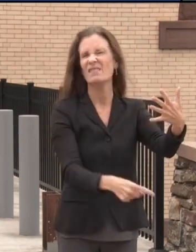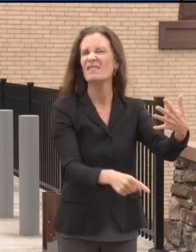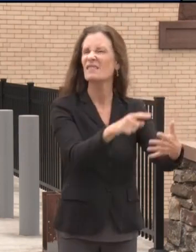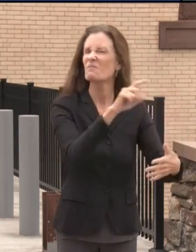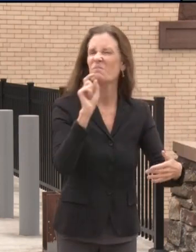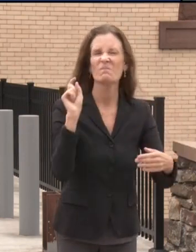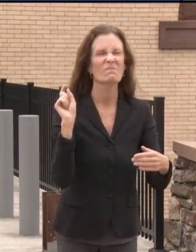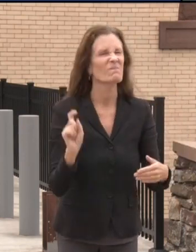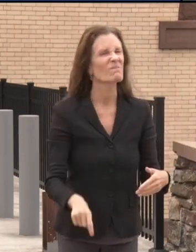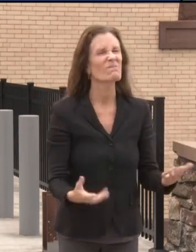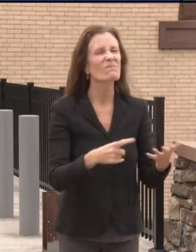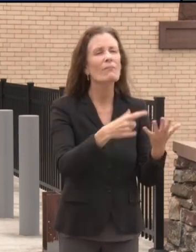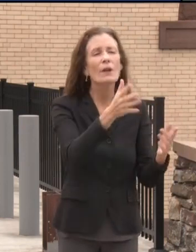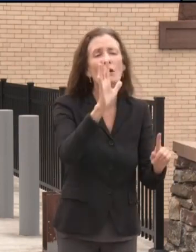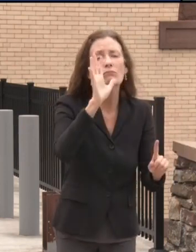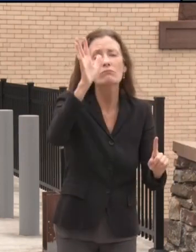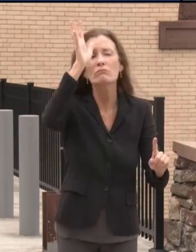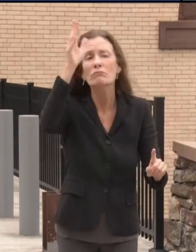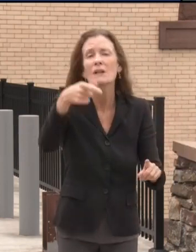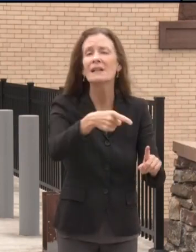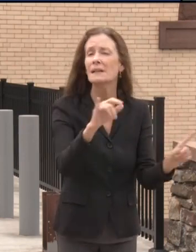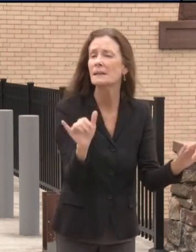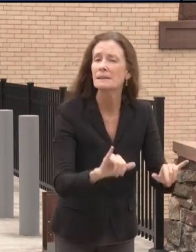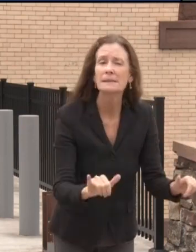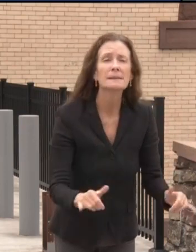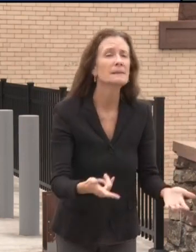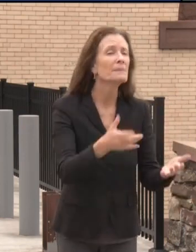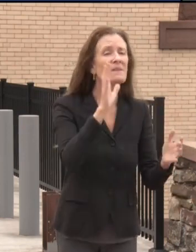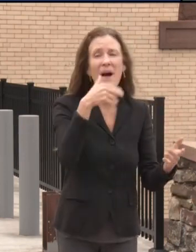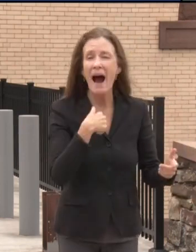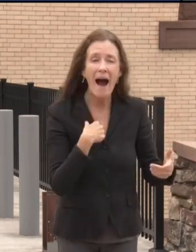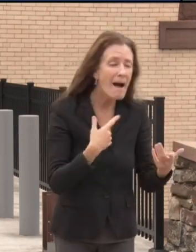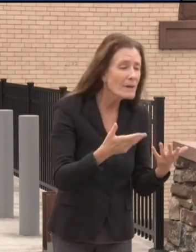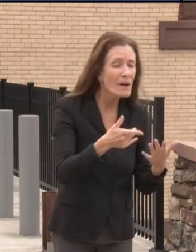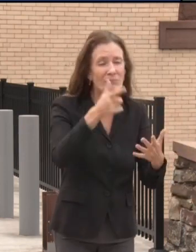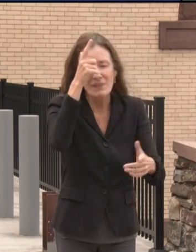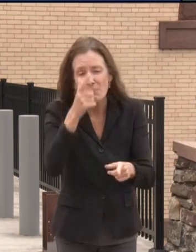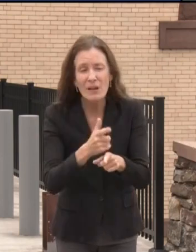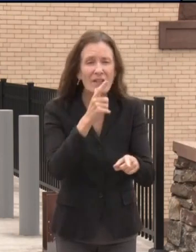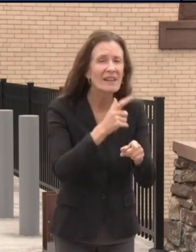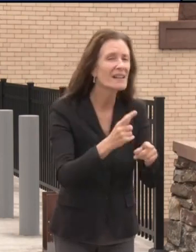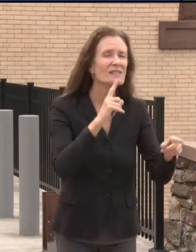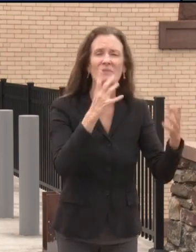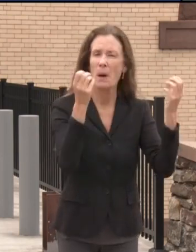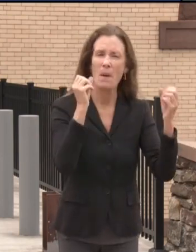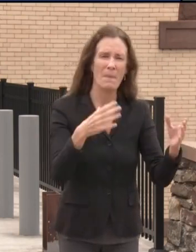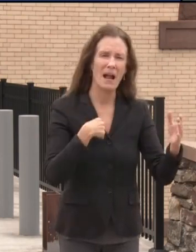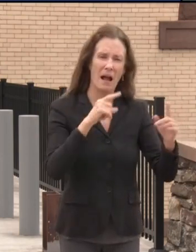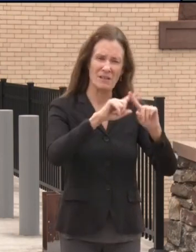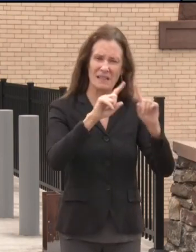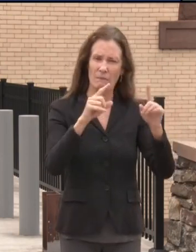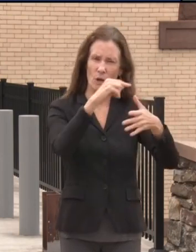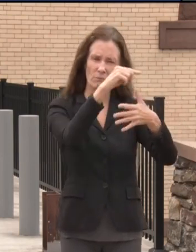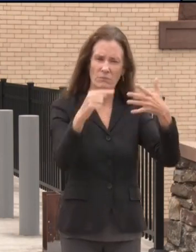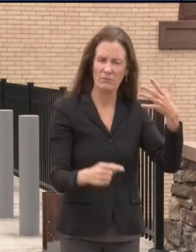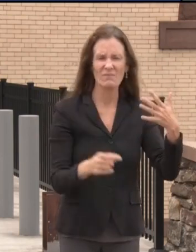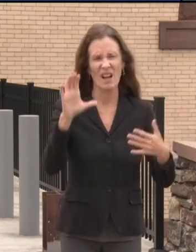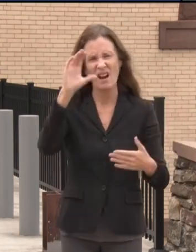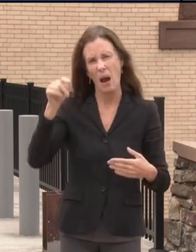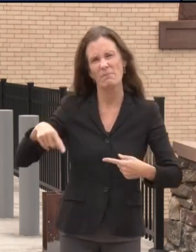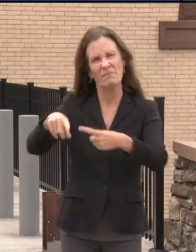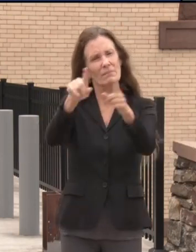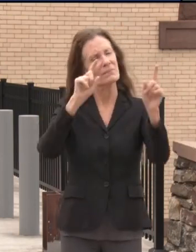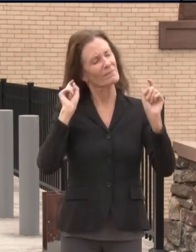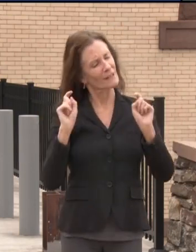grandparent, a grandchild, or sibling. Employers must offer paid sick leave beginning after the 30th day of